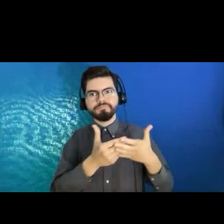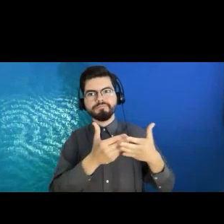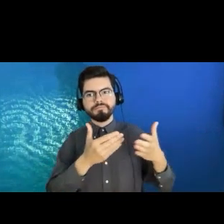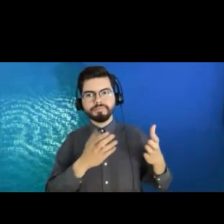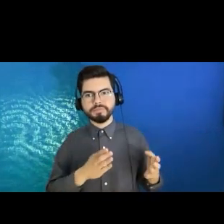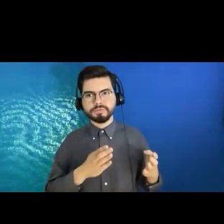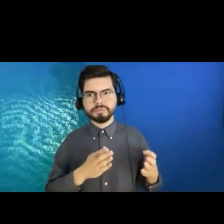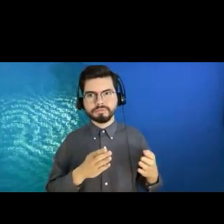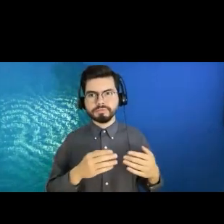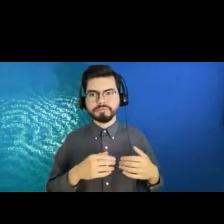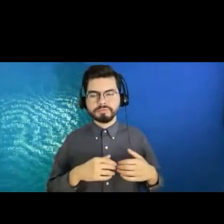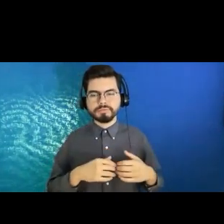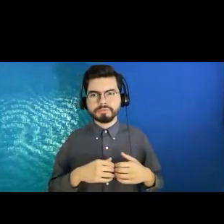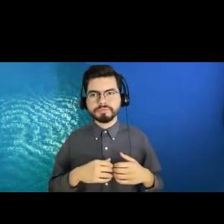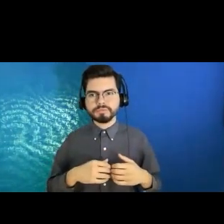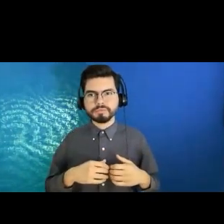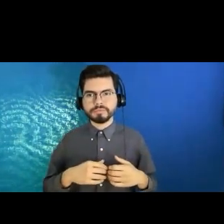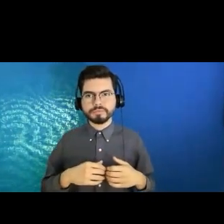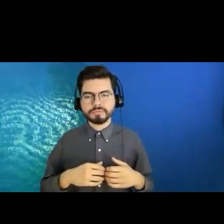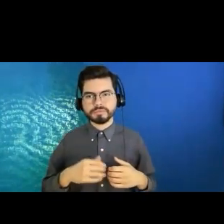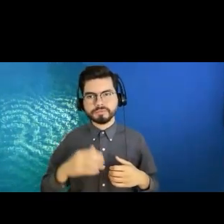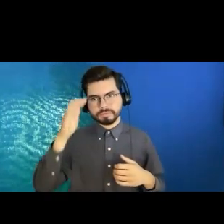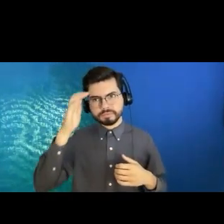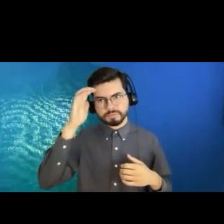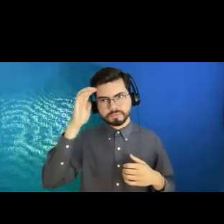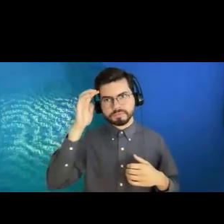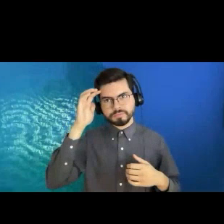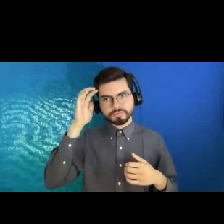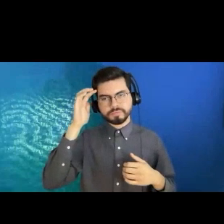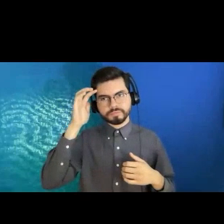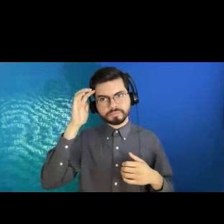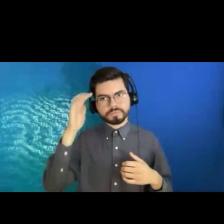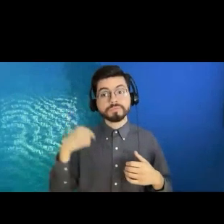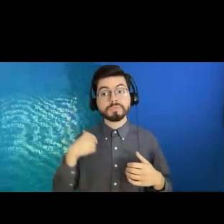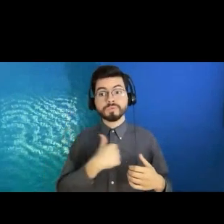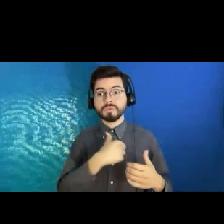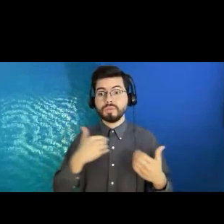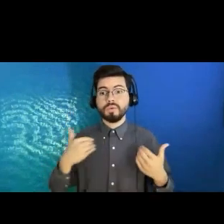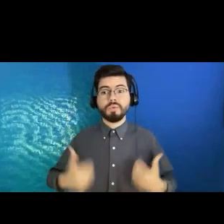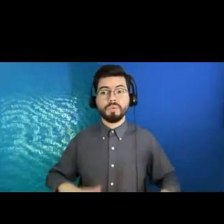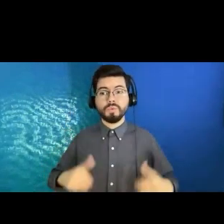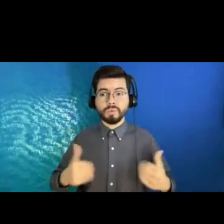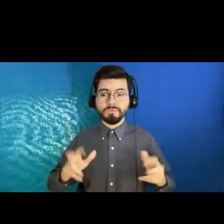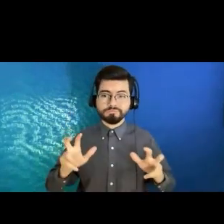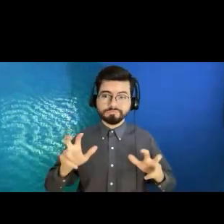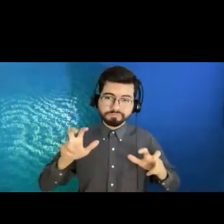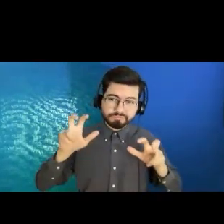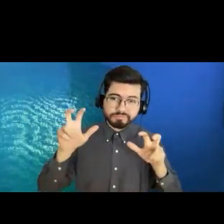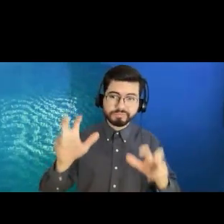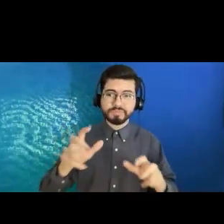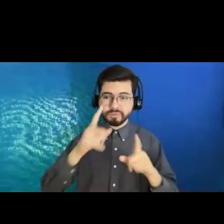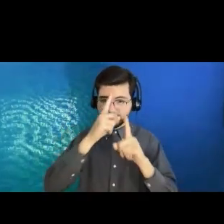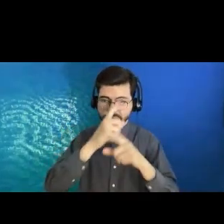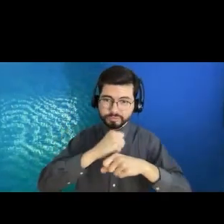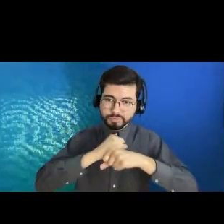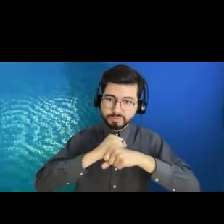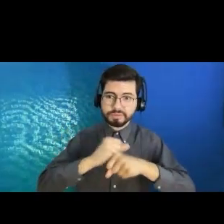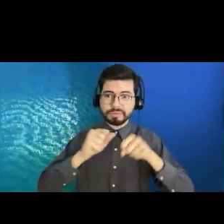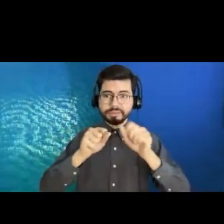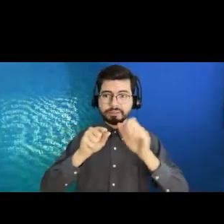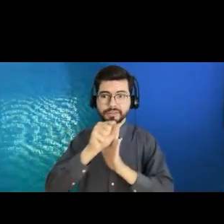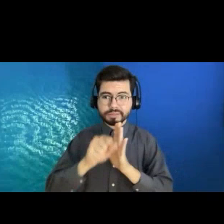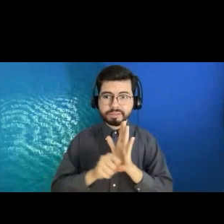Period. We've invested as much, I would say more than anybody, in protecting the state's livestock industry. The state